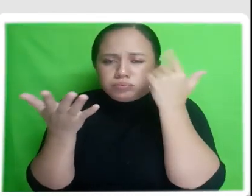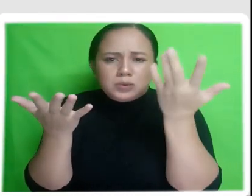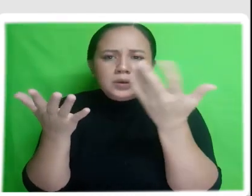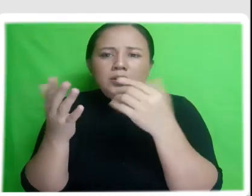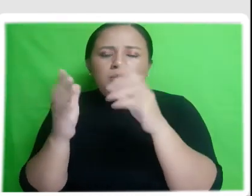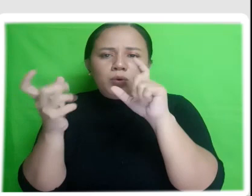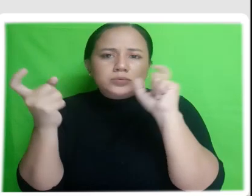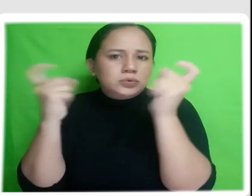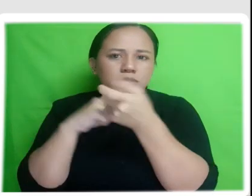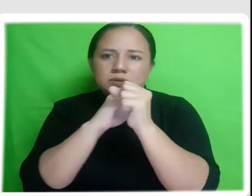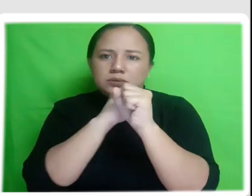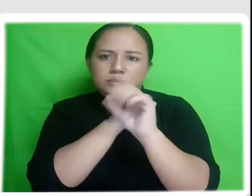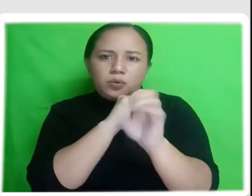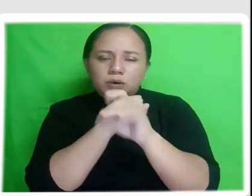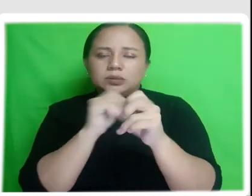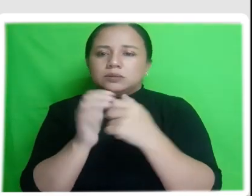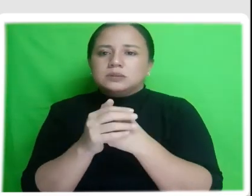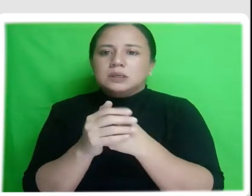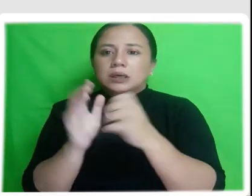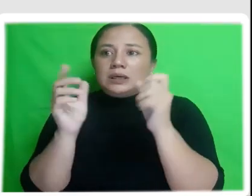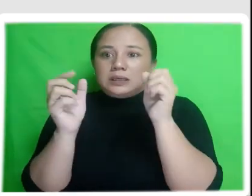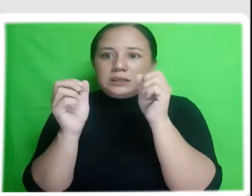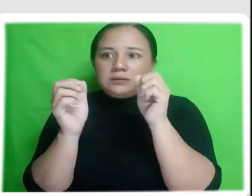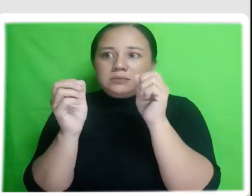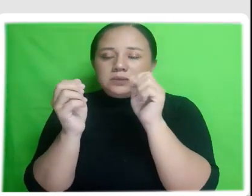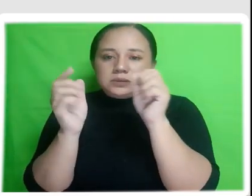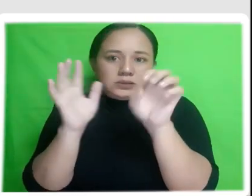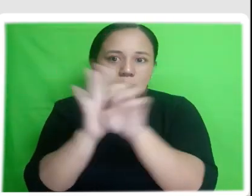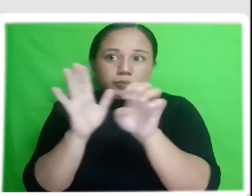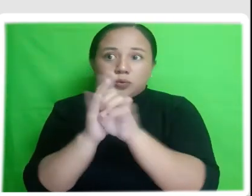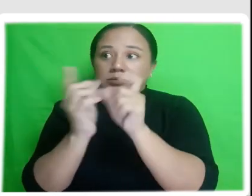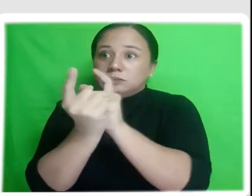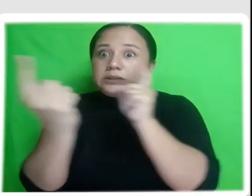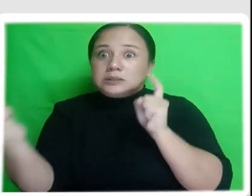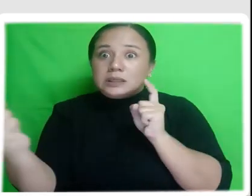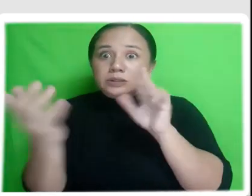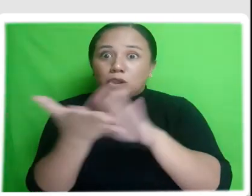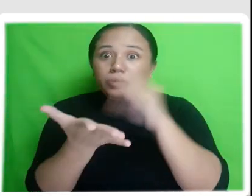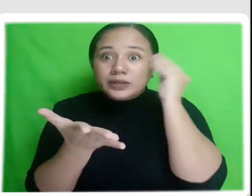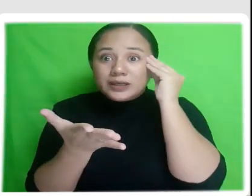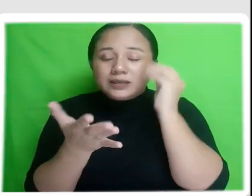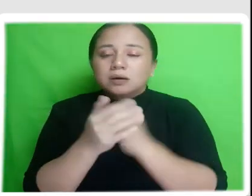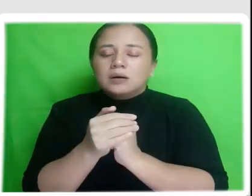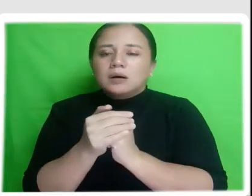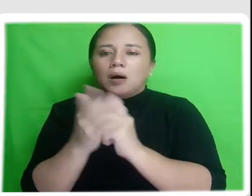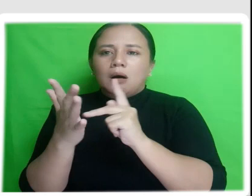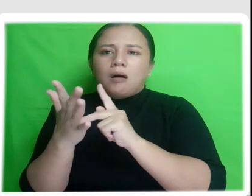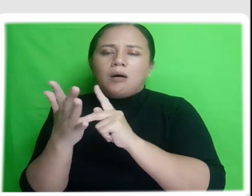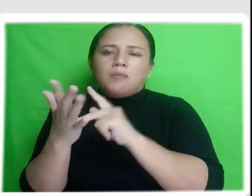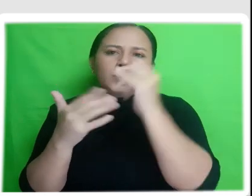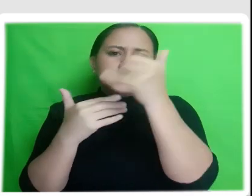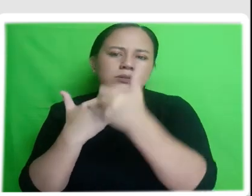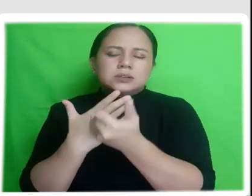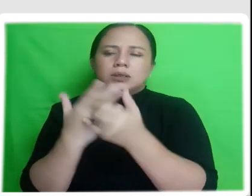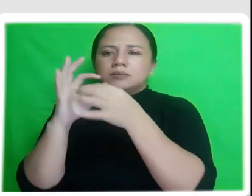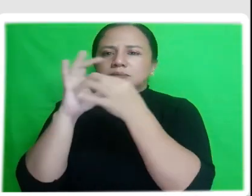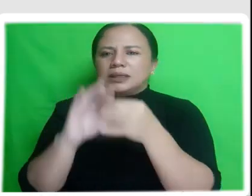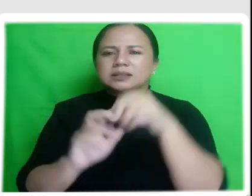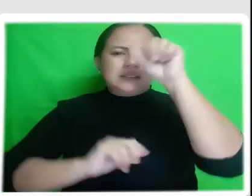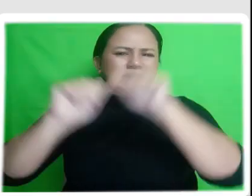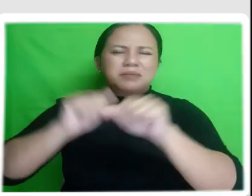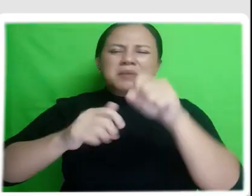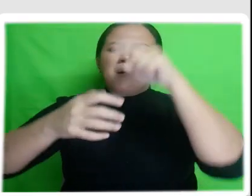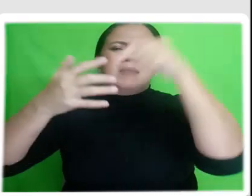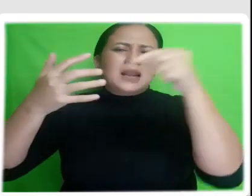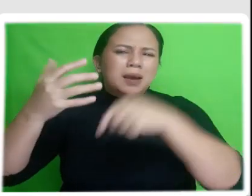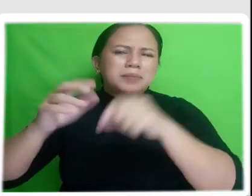Especially distance learning. What about project-based assessment? So many issues